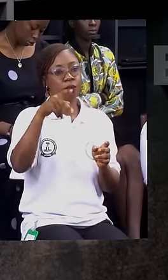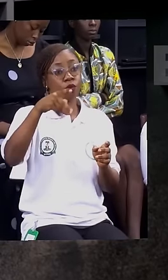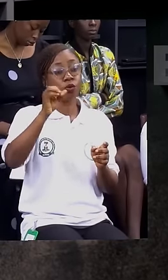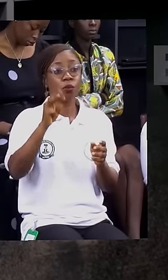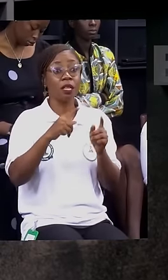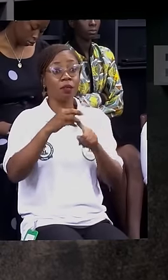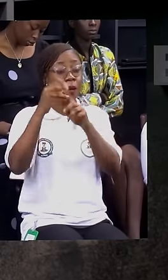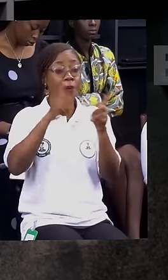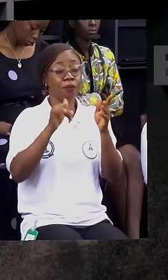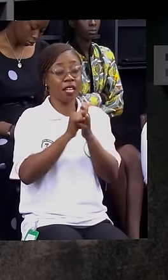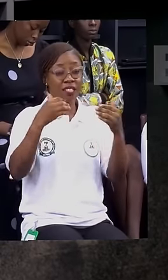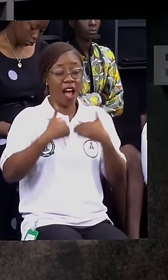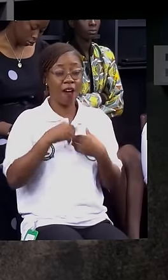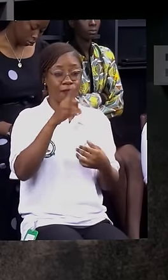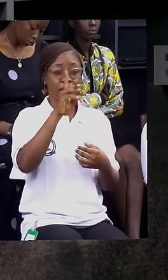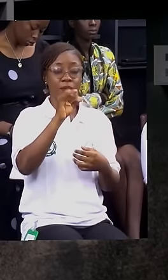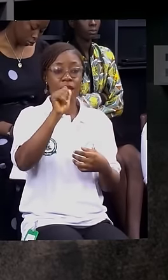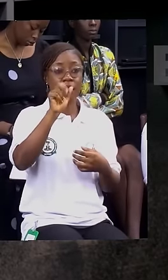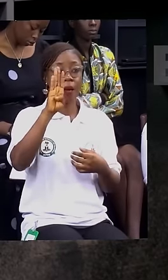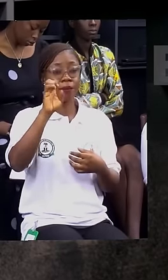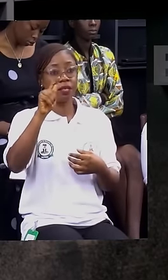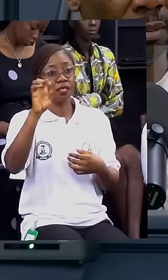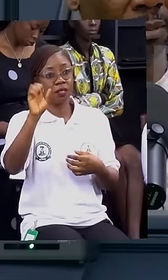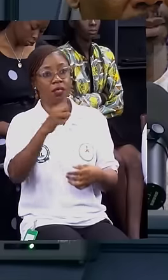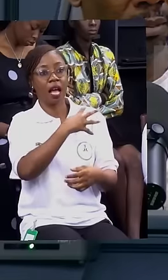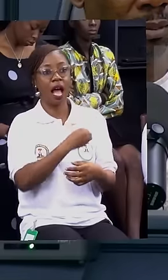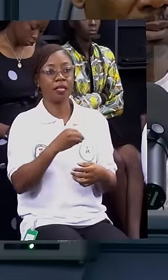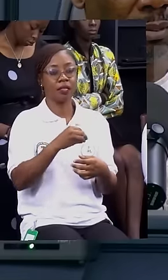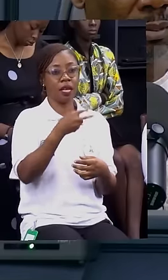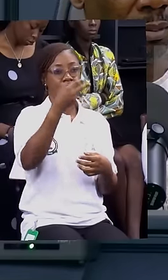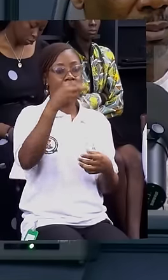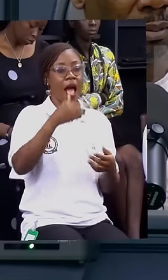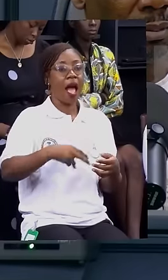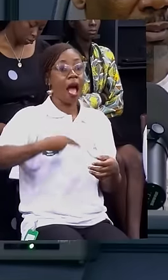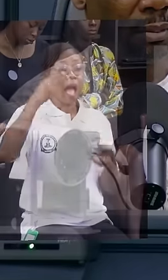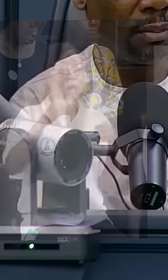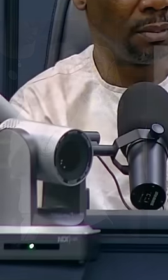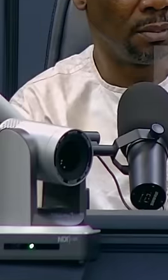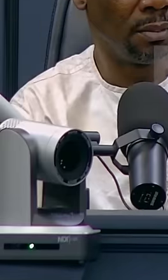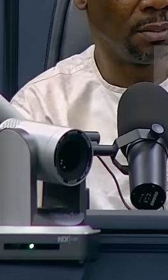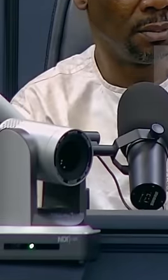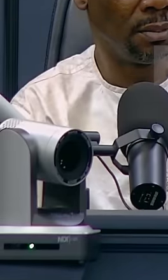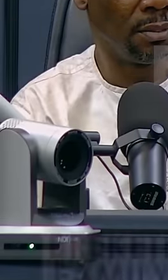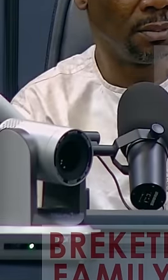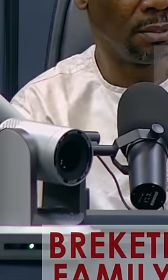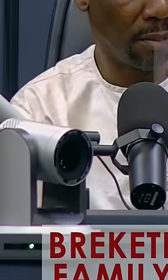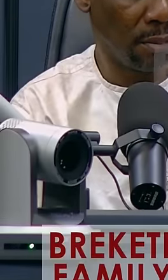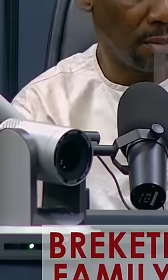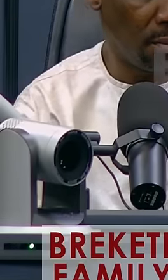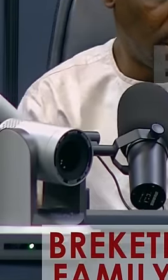have diabetes and hypertension. Yes, and those who also have family history of kidney